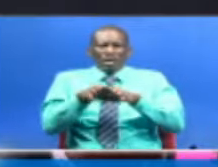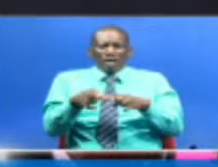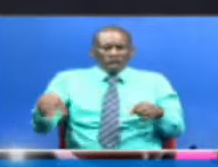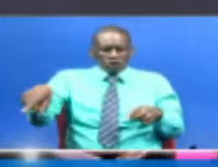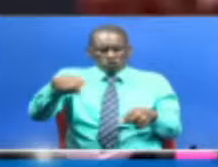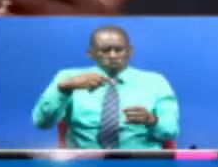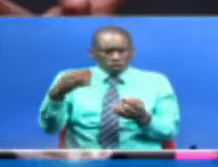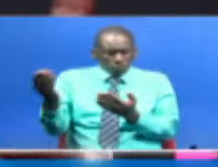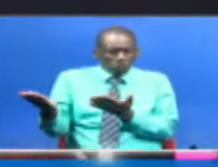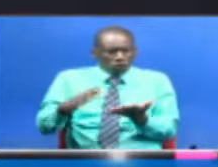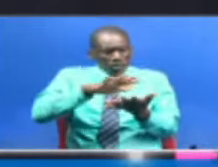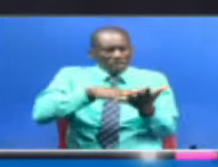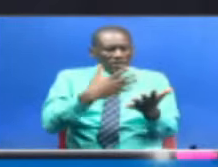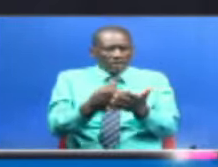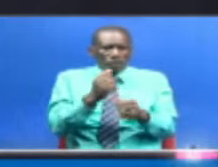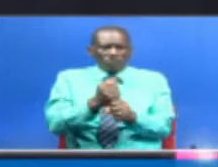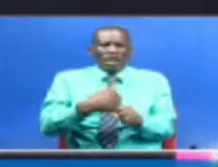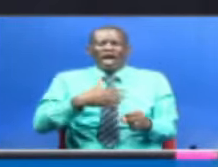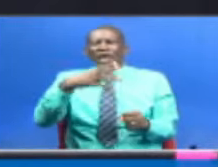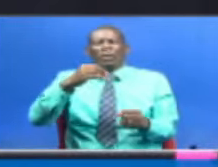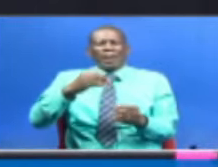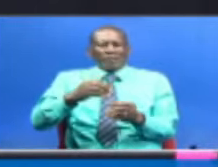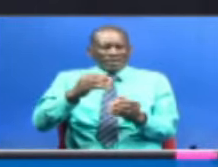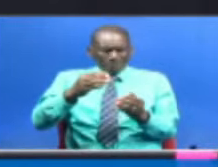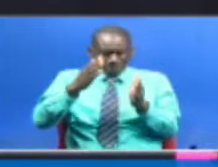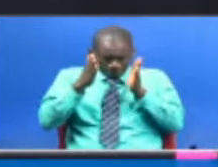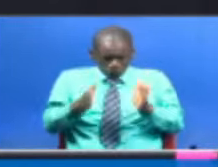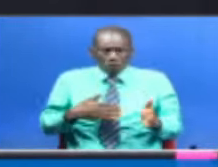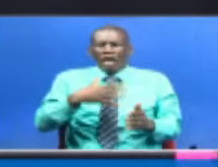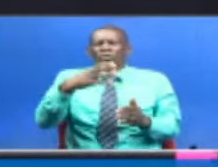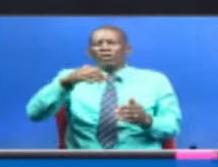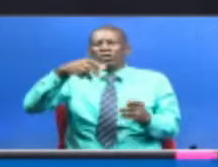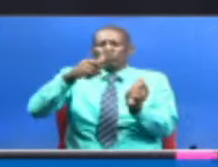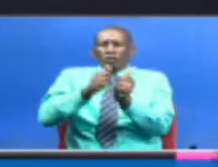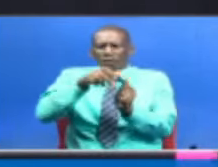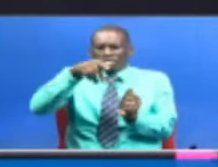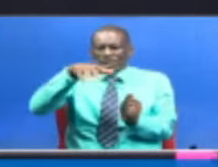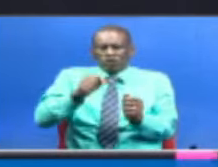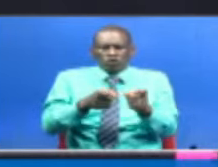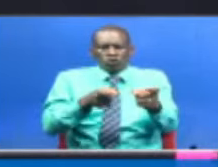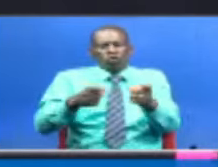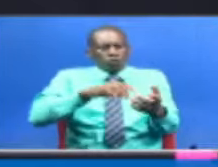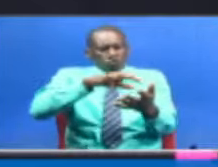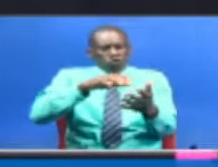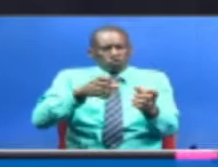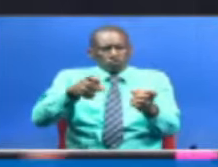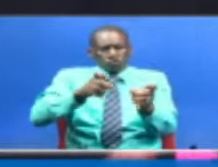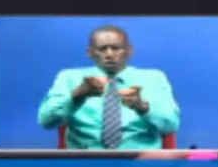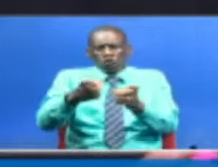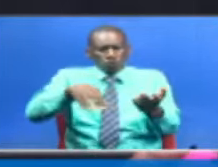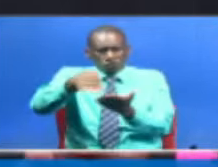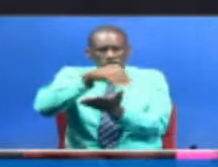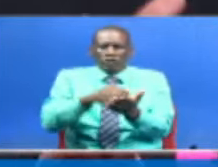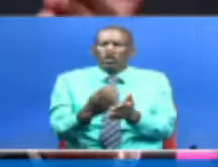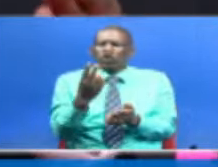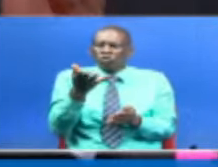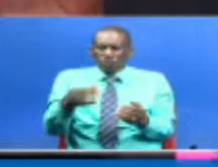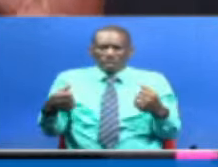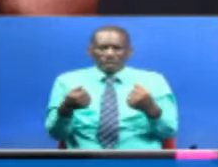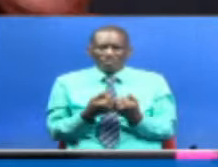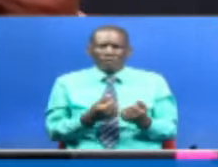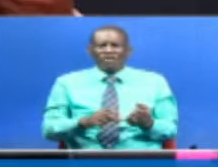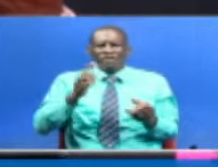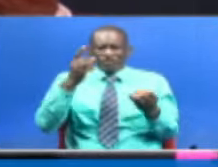up the network and I went personally to the control center with the PS, what happened is two things. It